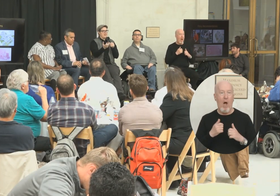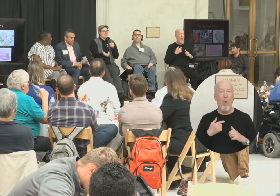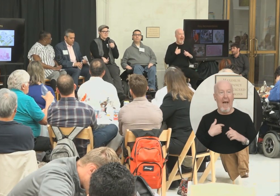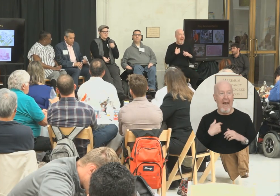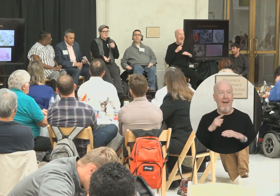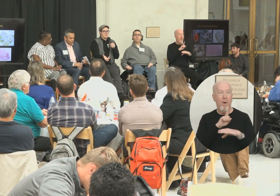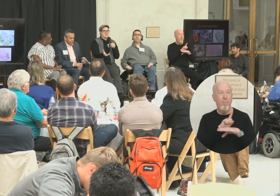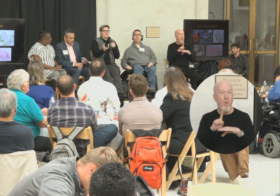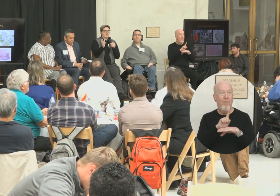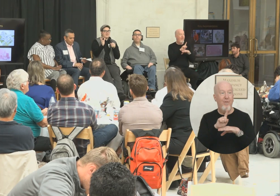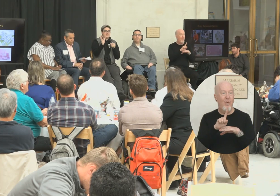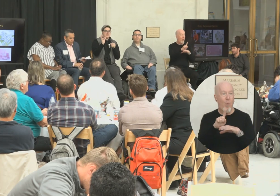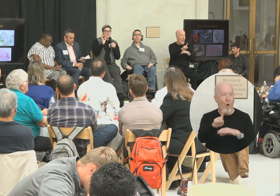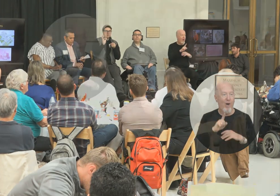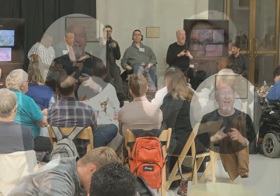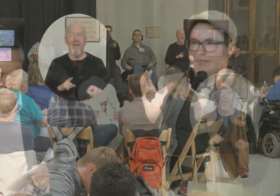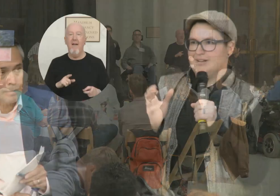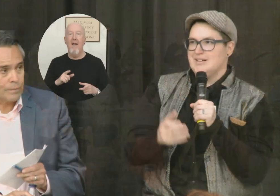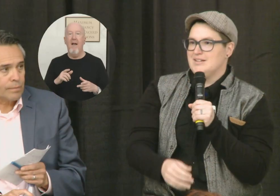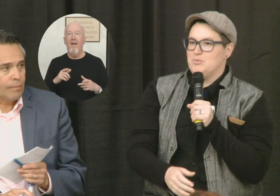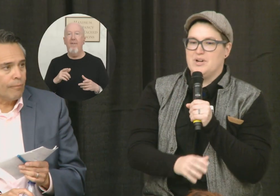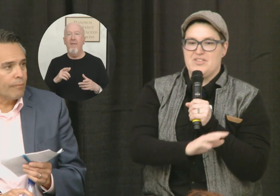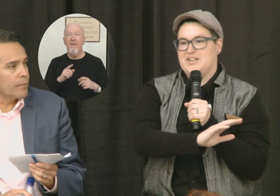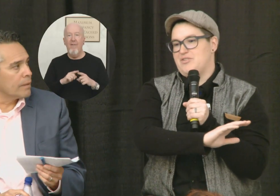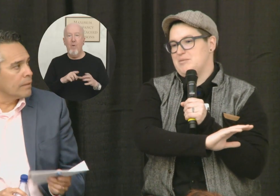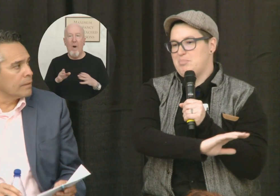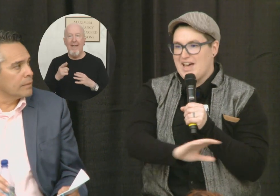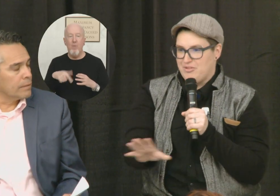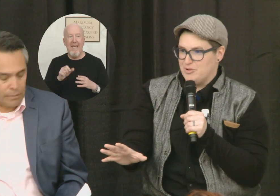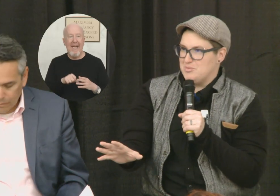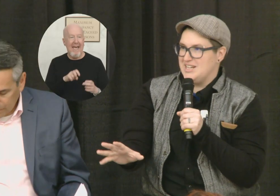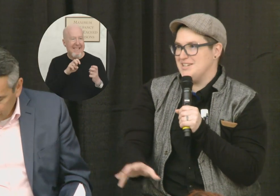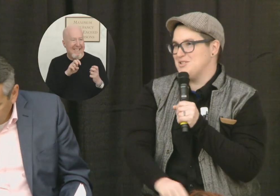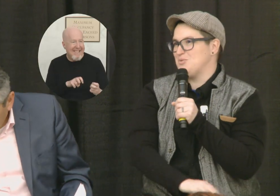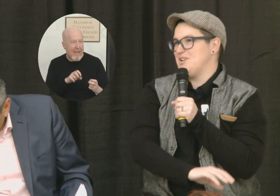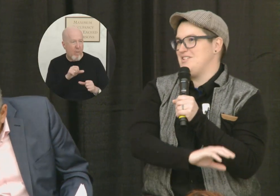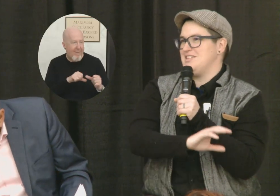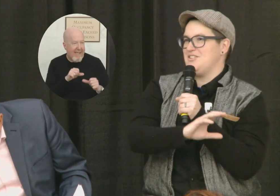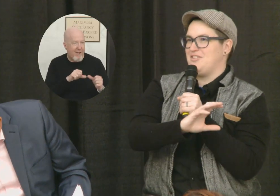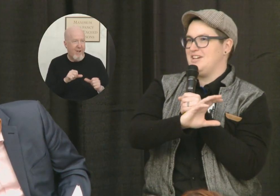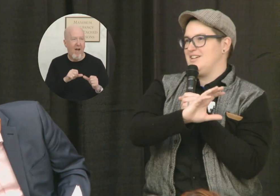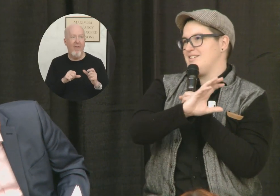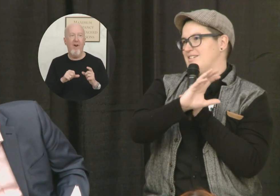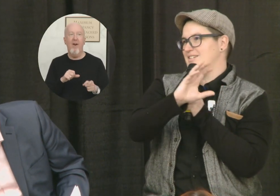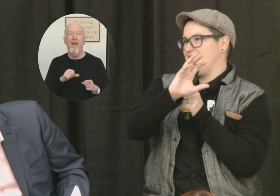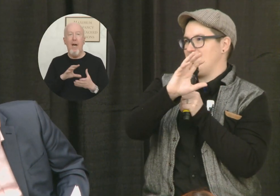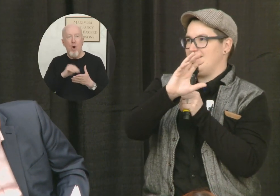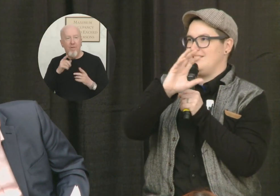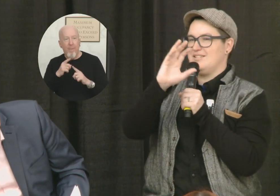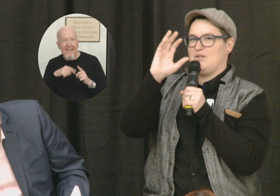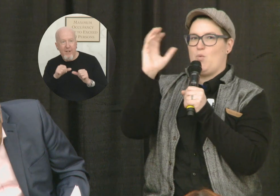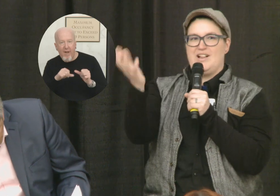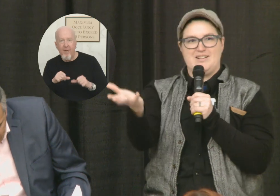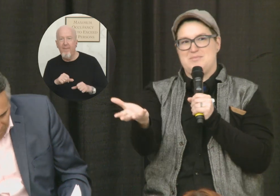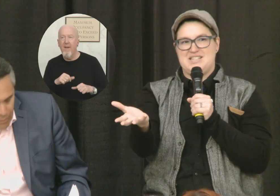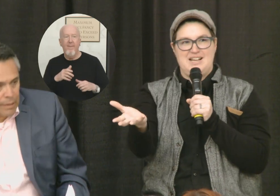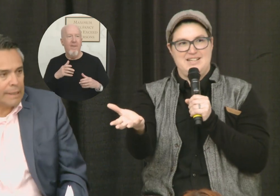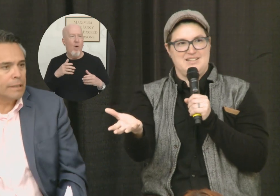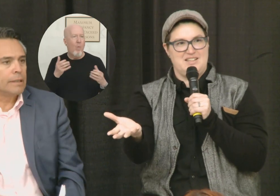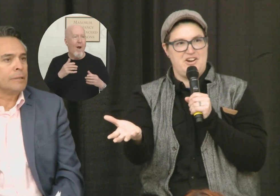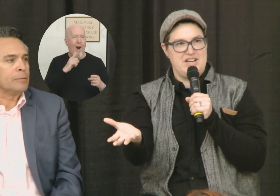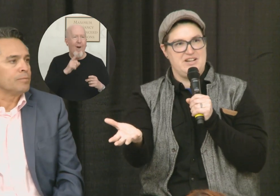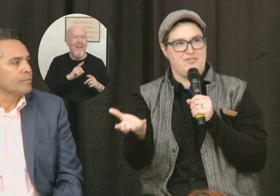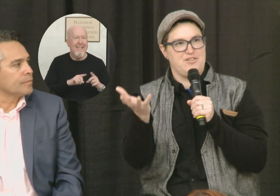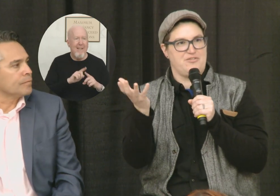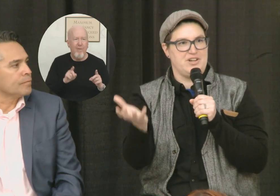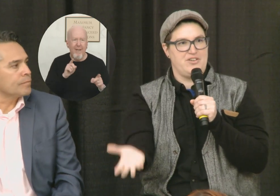other and listen to each other and learn what are the different bathroom needs, what are the different welcome